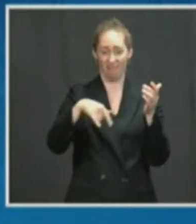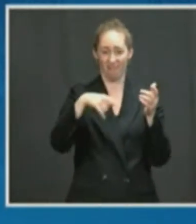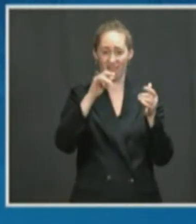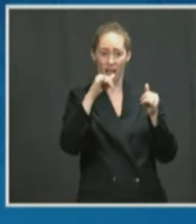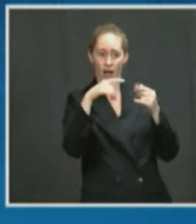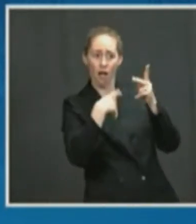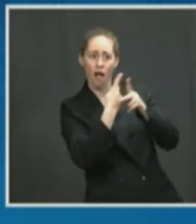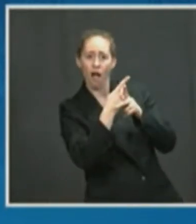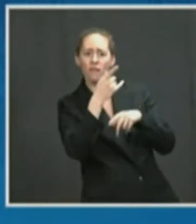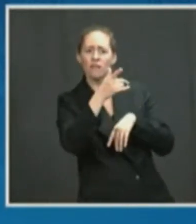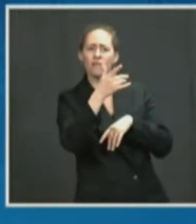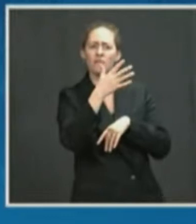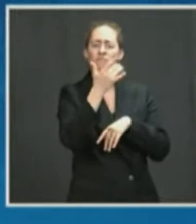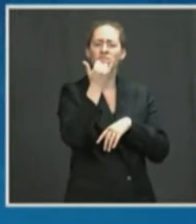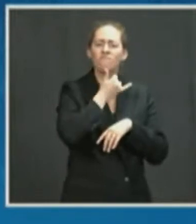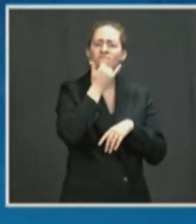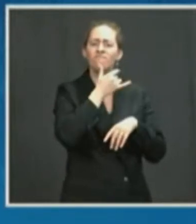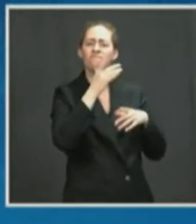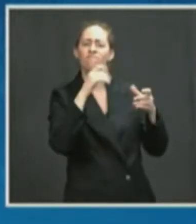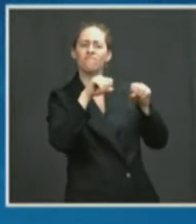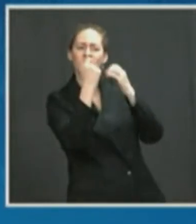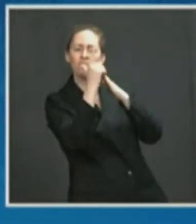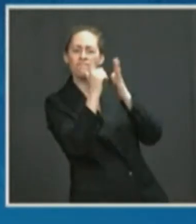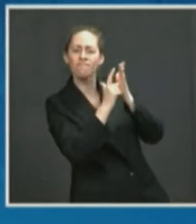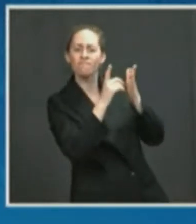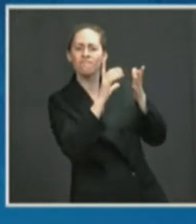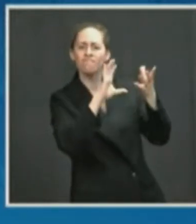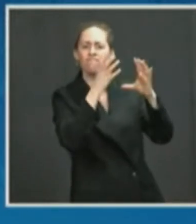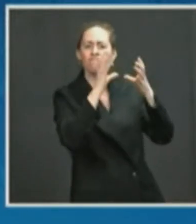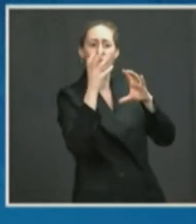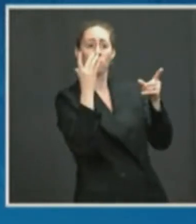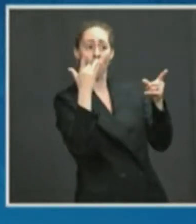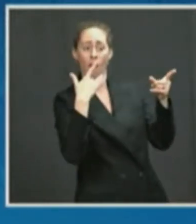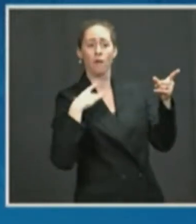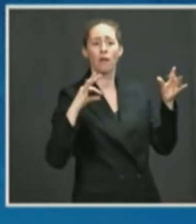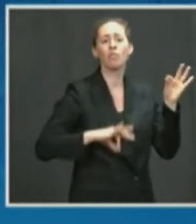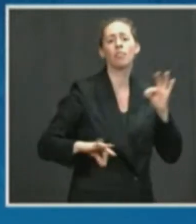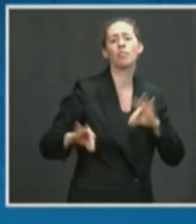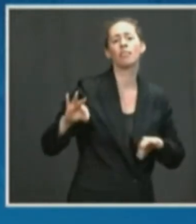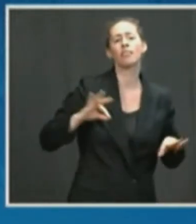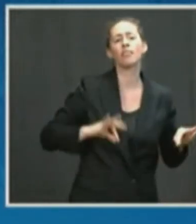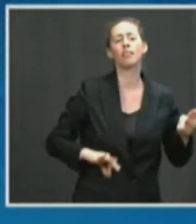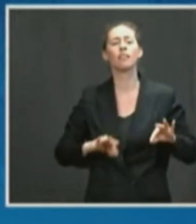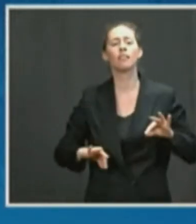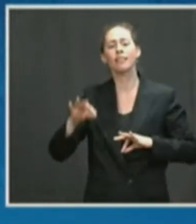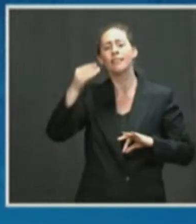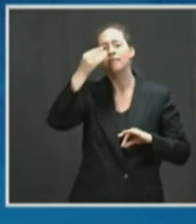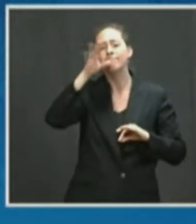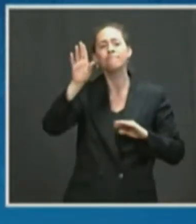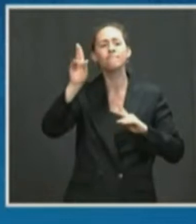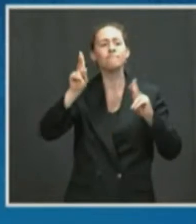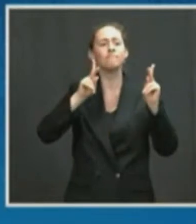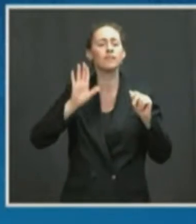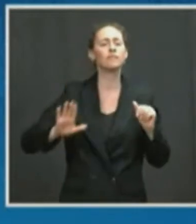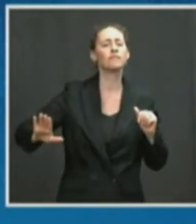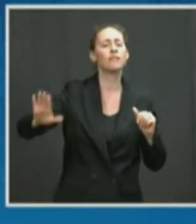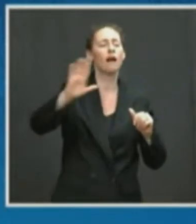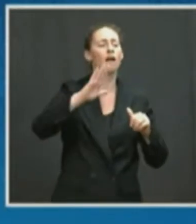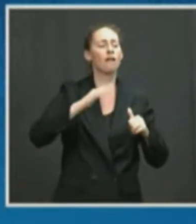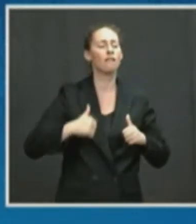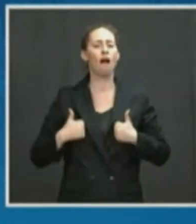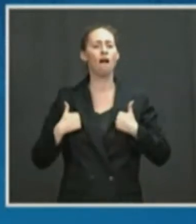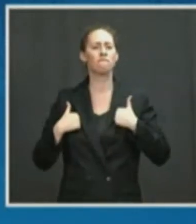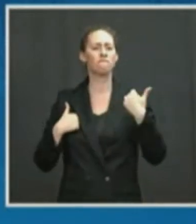profit. It is about profit without concern for the damage it creates to real human life, to families,